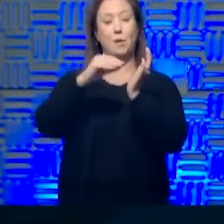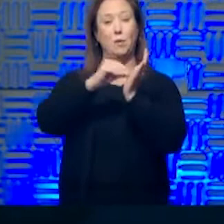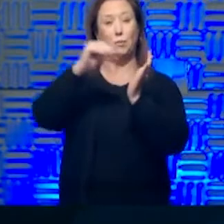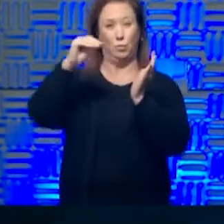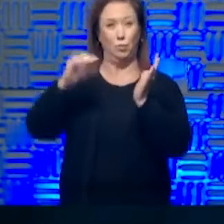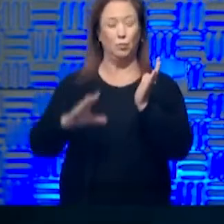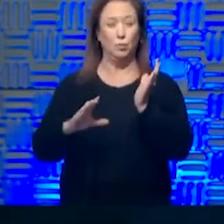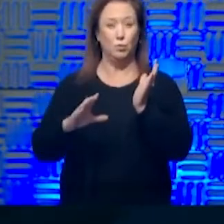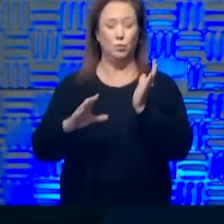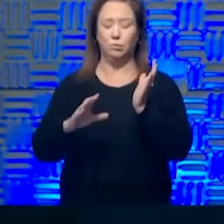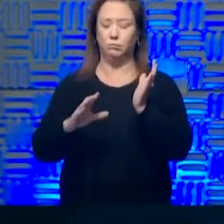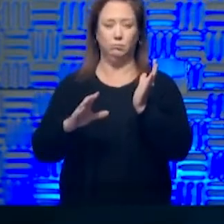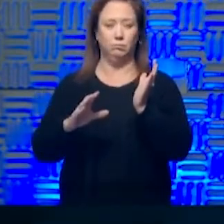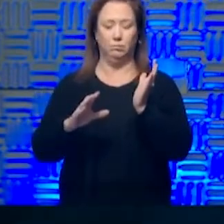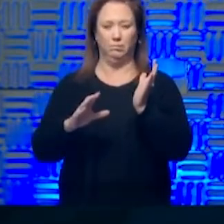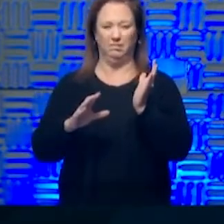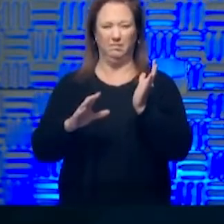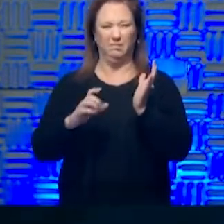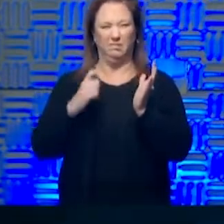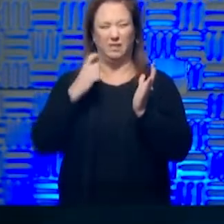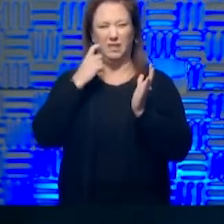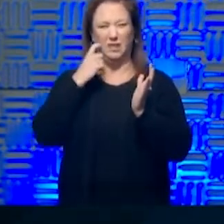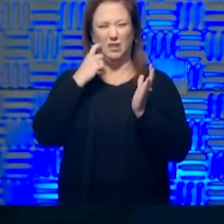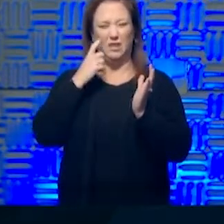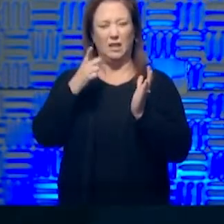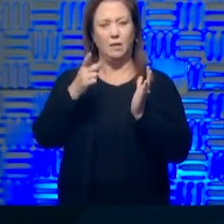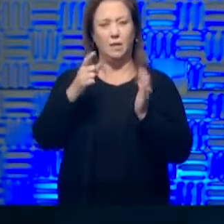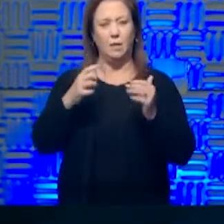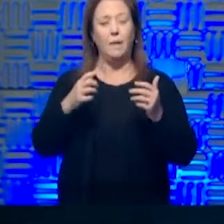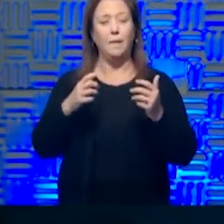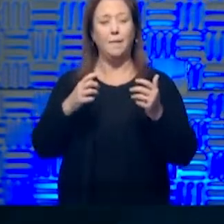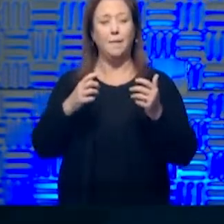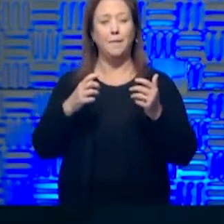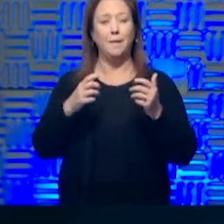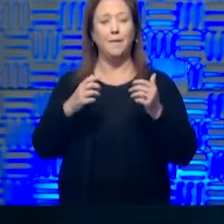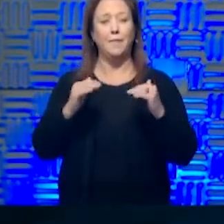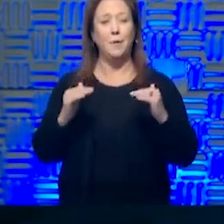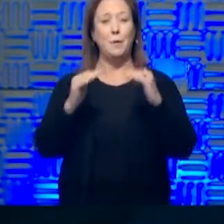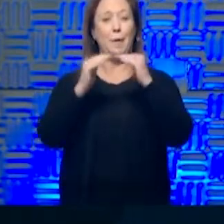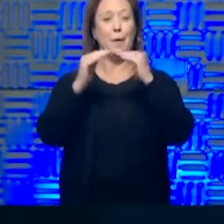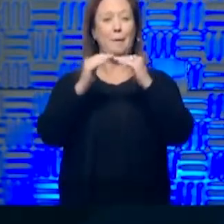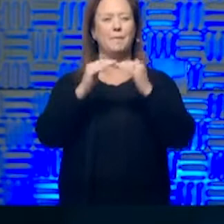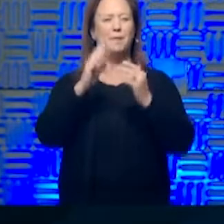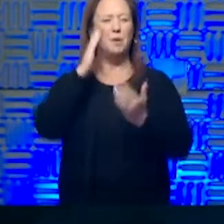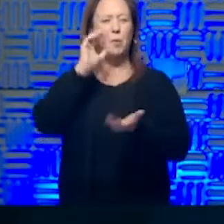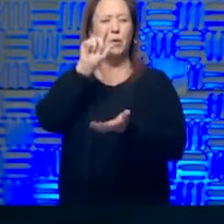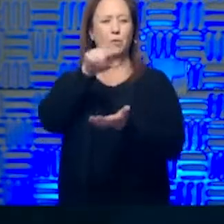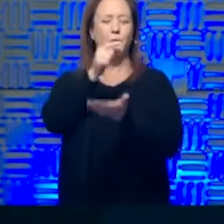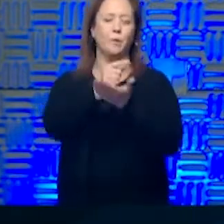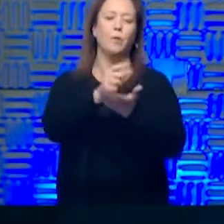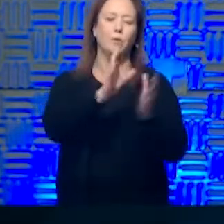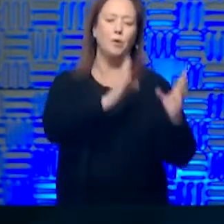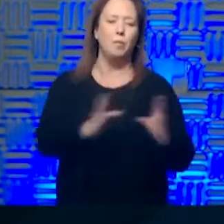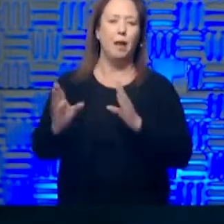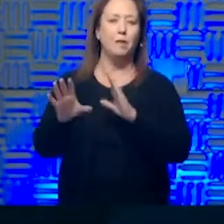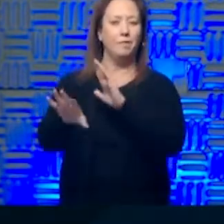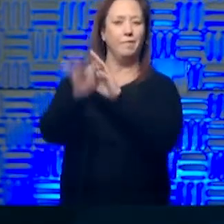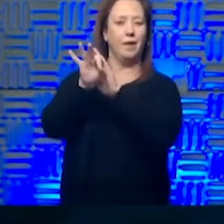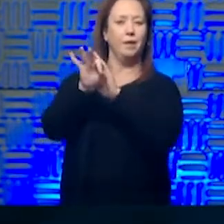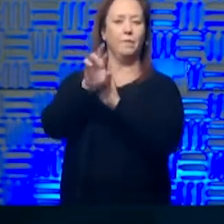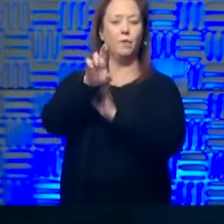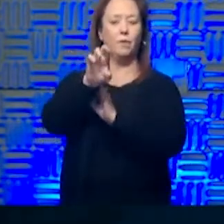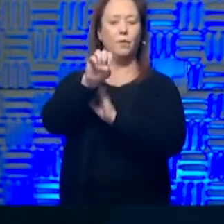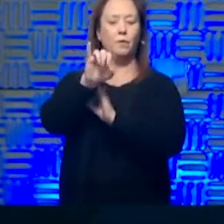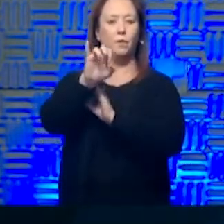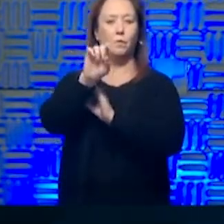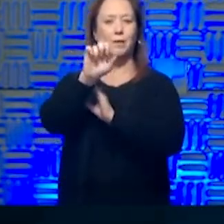students had just gotten their match papers. That's when you that's when you find out where you're going for your residency